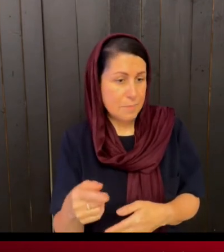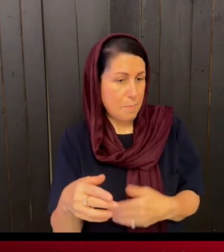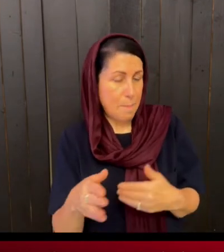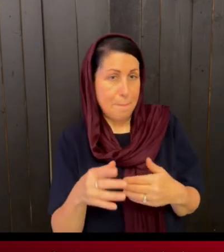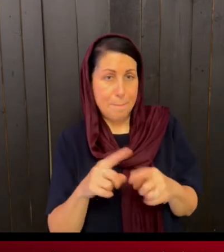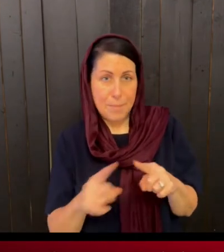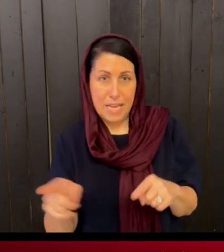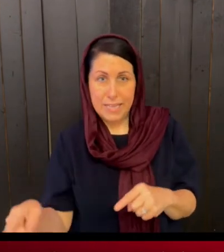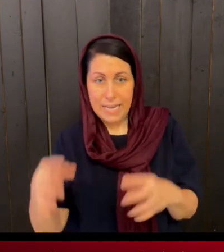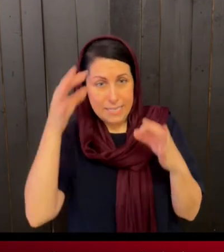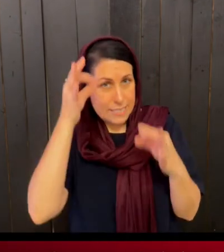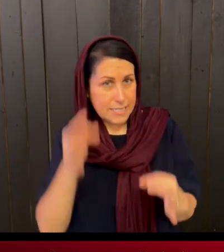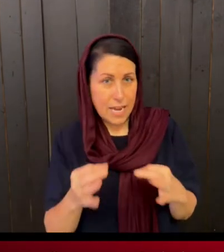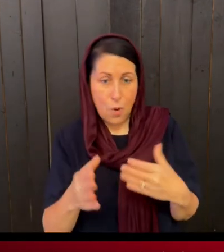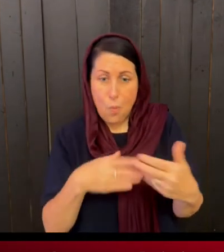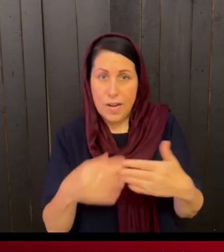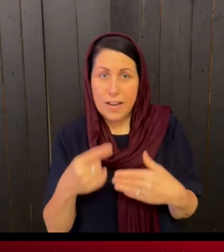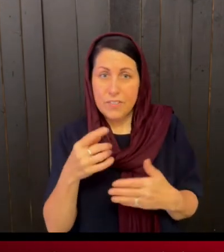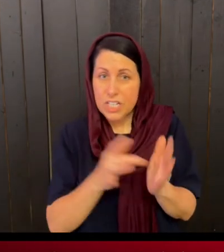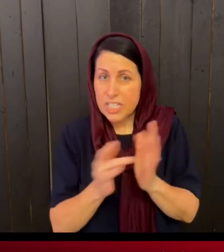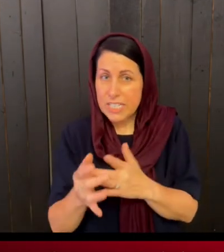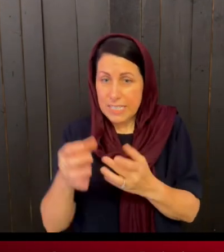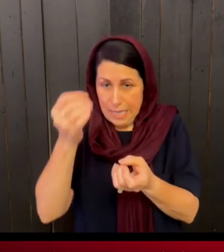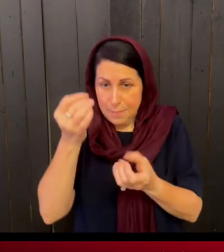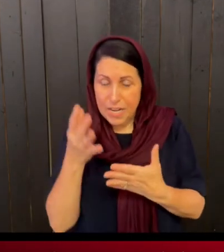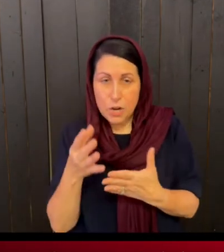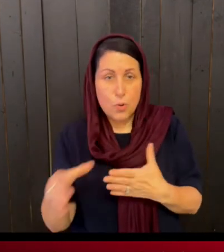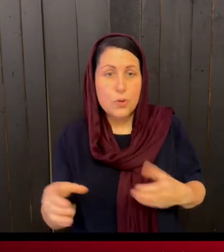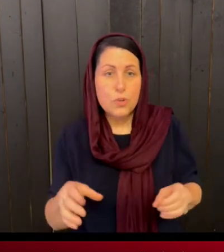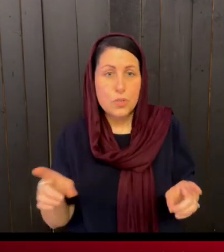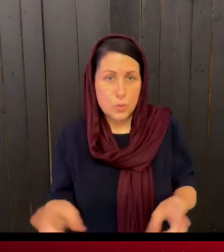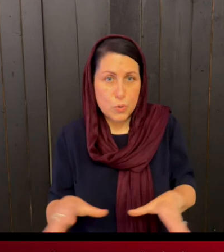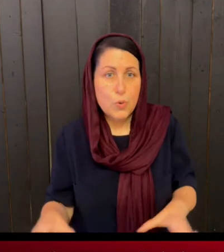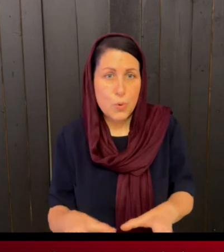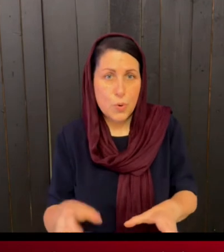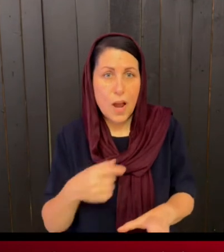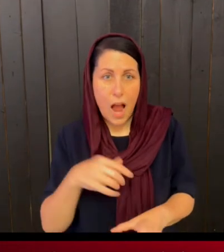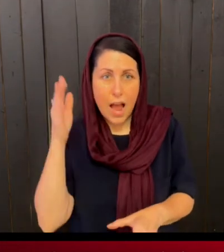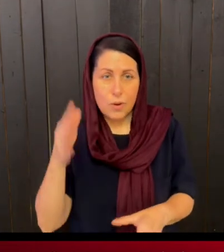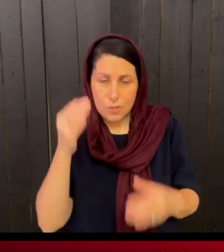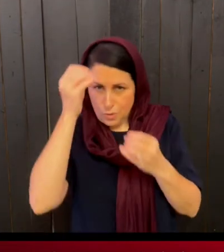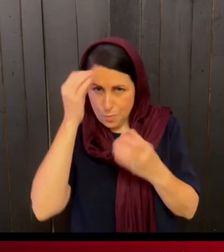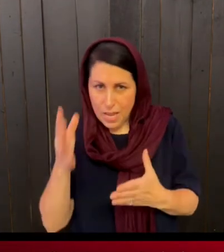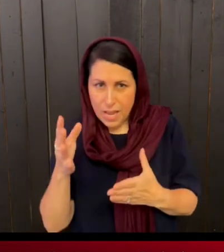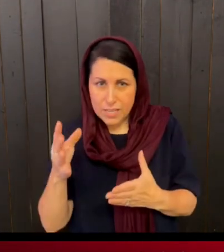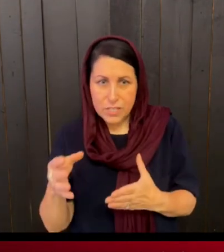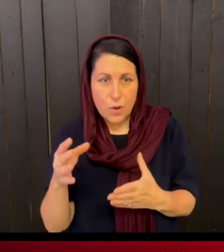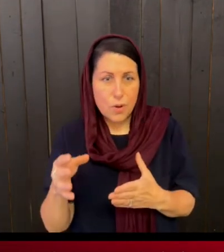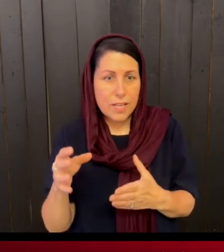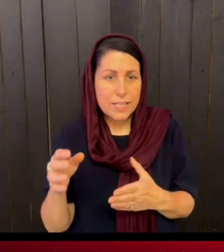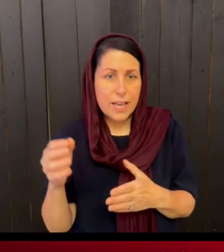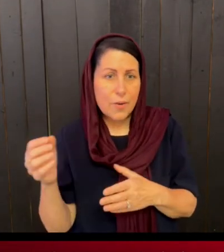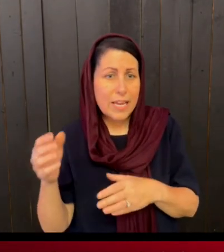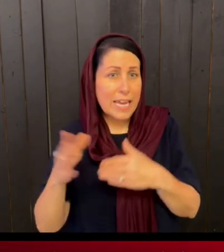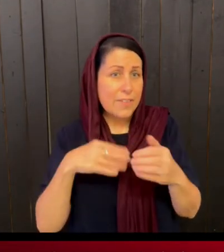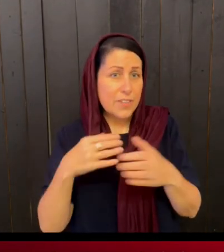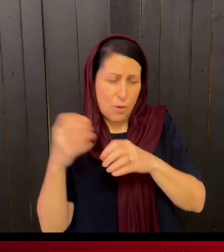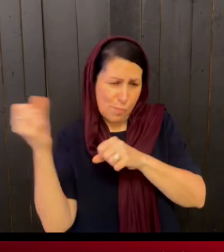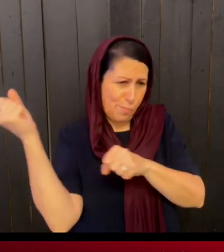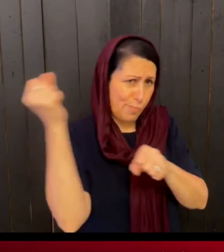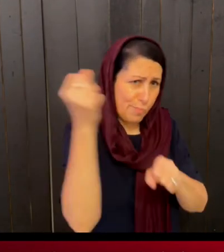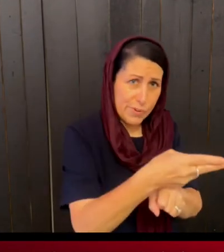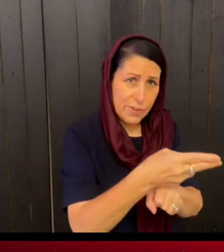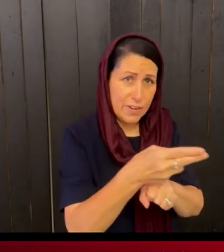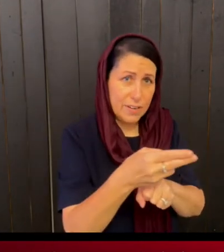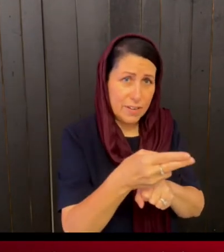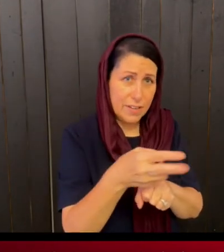not going to say, that doesn't make sense. I'm going to follow him. And so they cast the net over the other side, and look what happened.